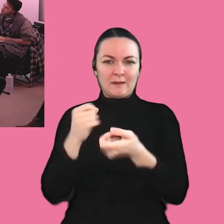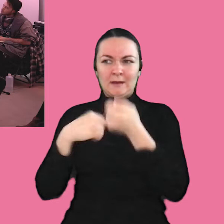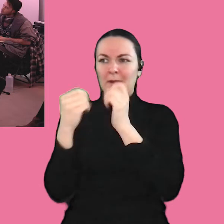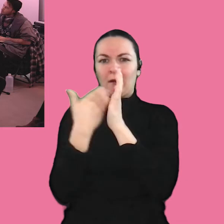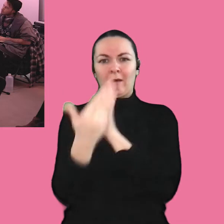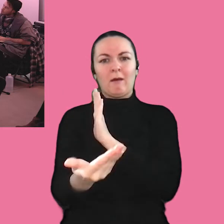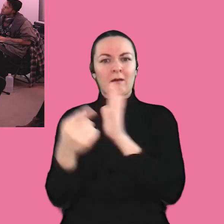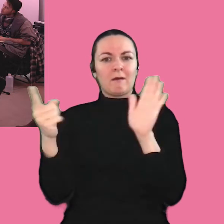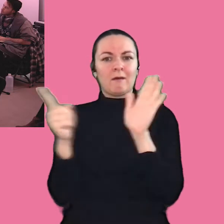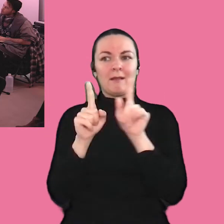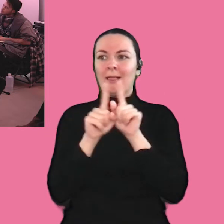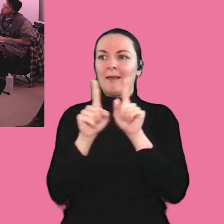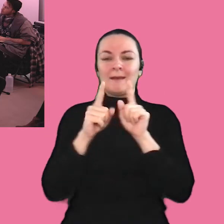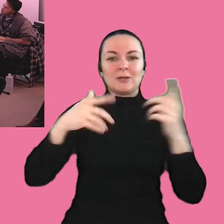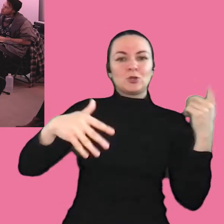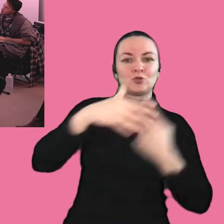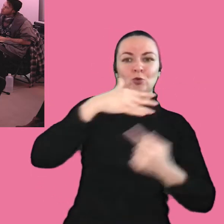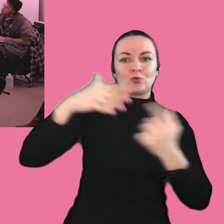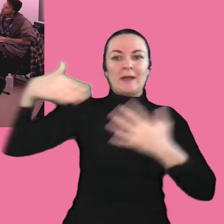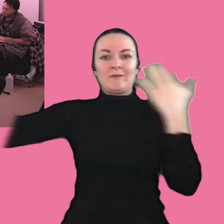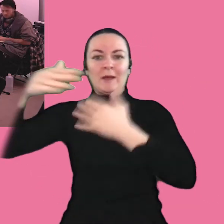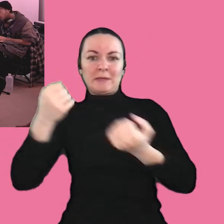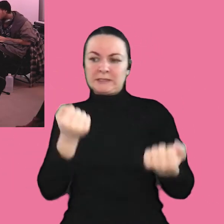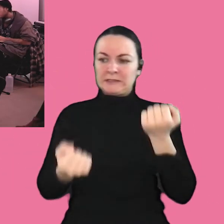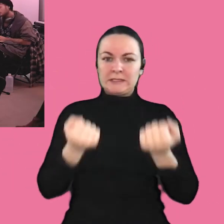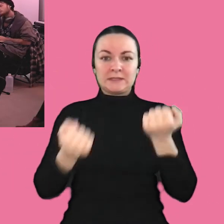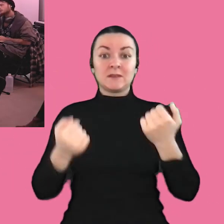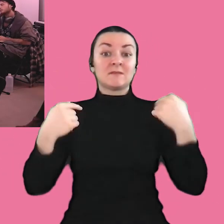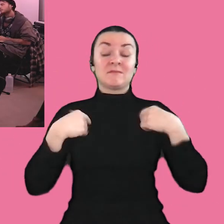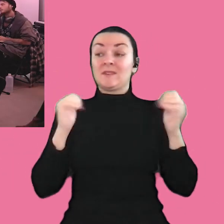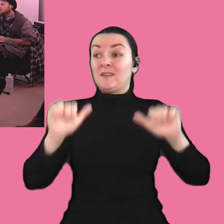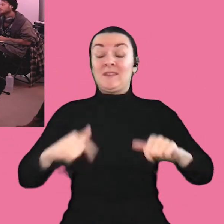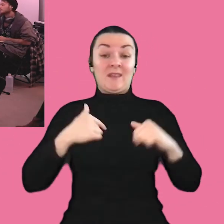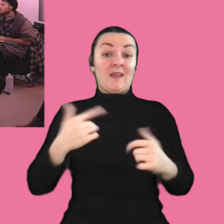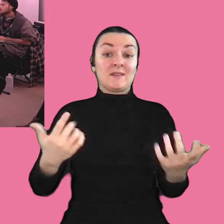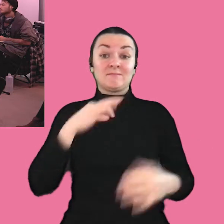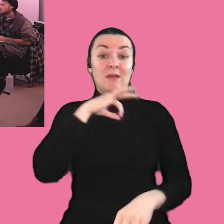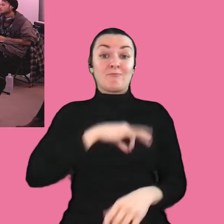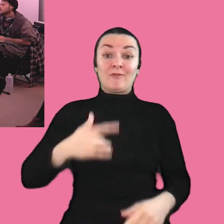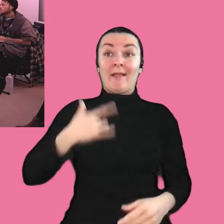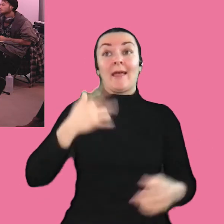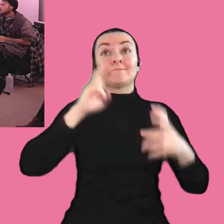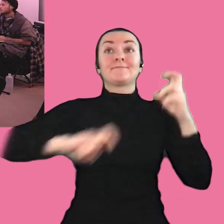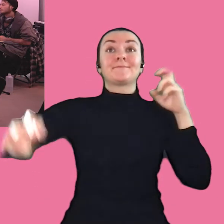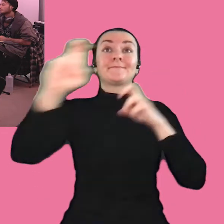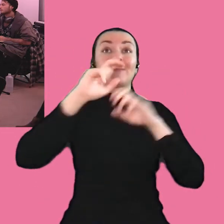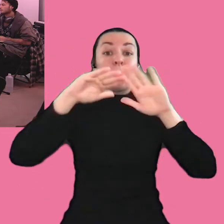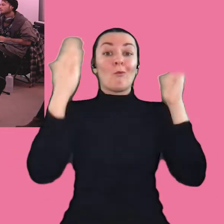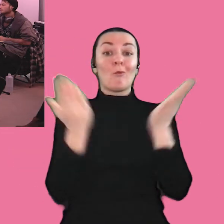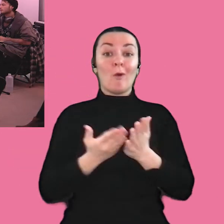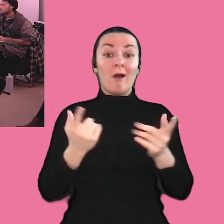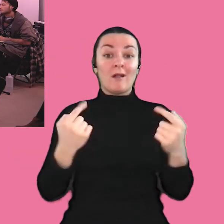visible the connections between social and environmental injustices. And yes, I did have a very privileged life as an artist travelling around the world, and I was